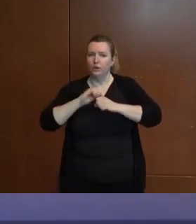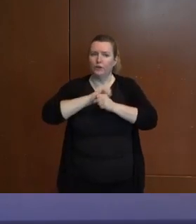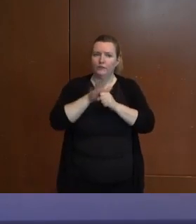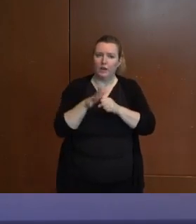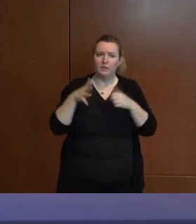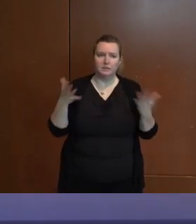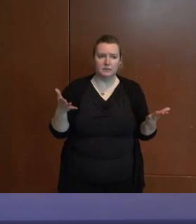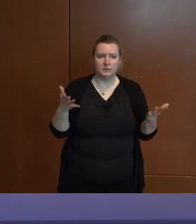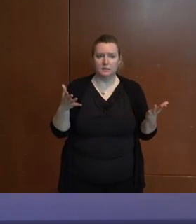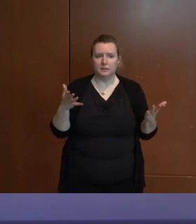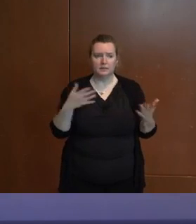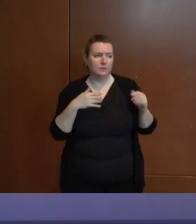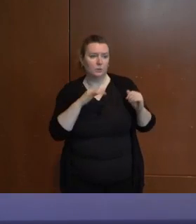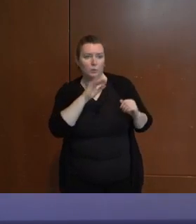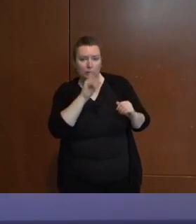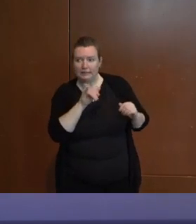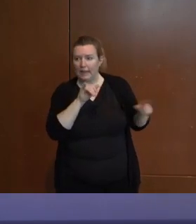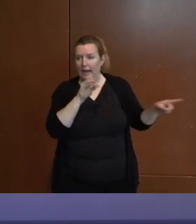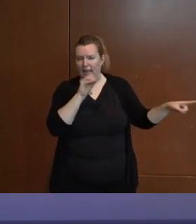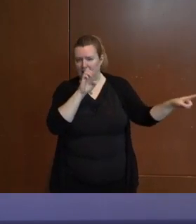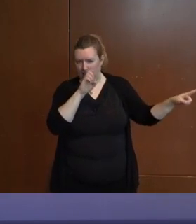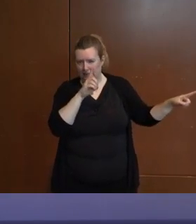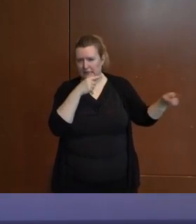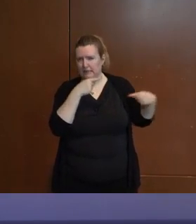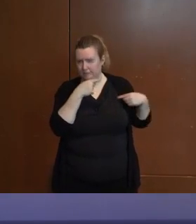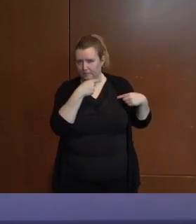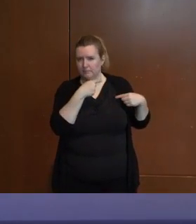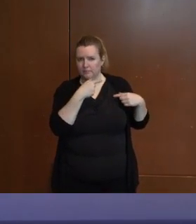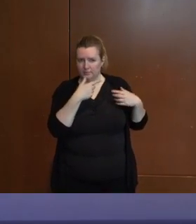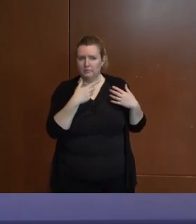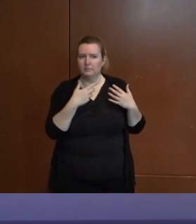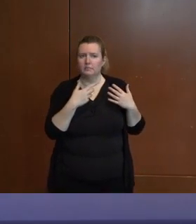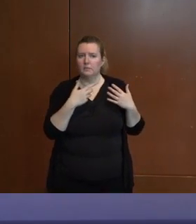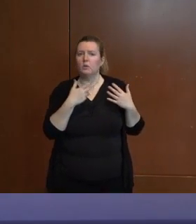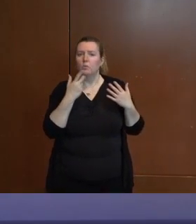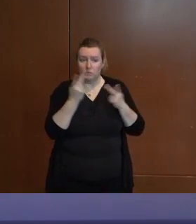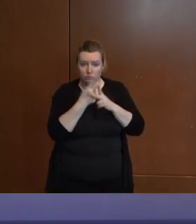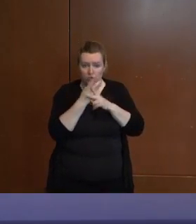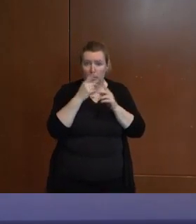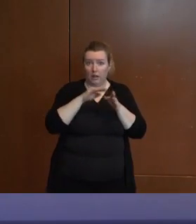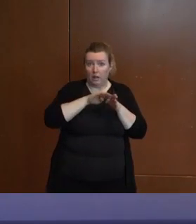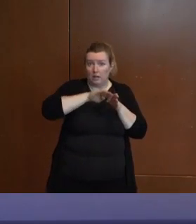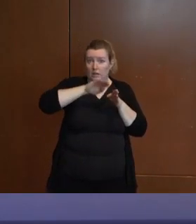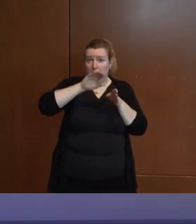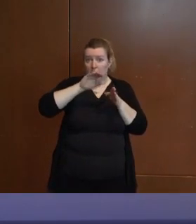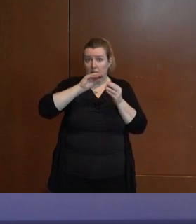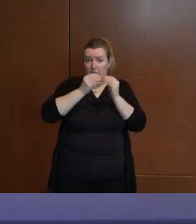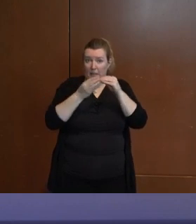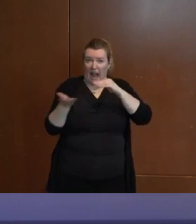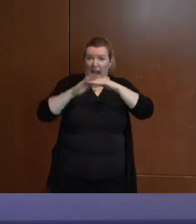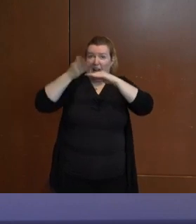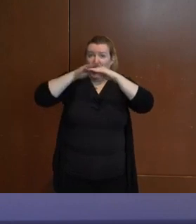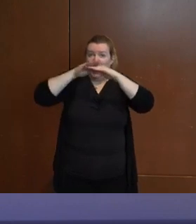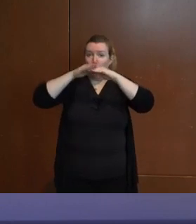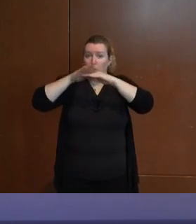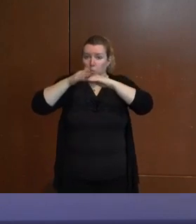you're getting into a place where you can responsibly begin to shed some more daylight on the economy and the